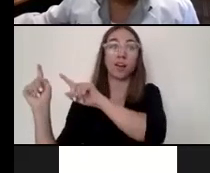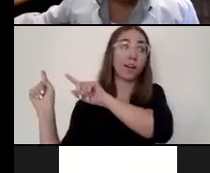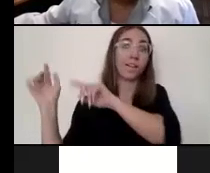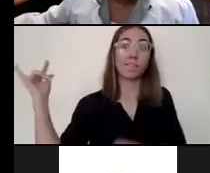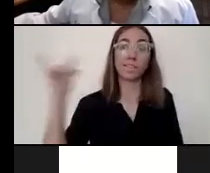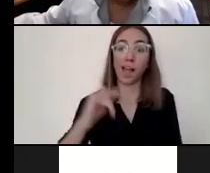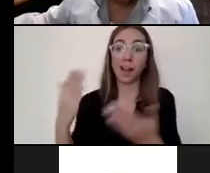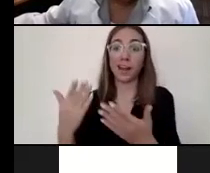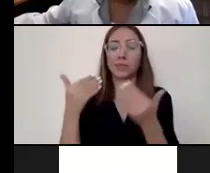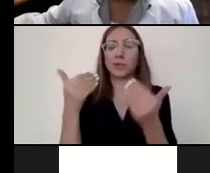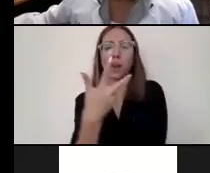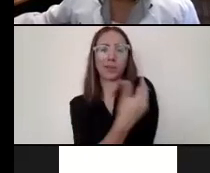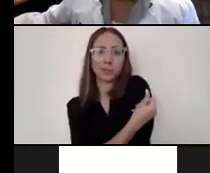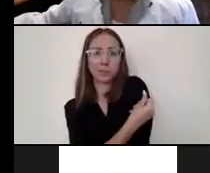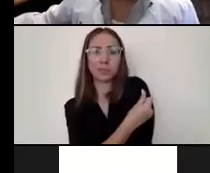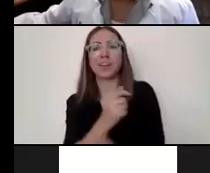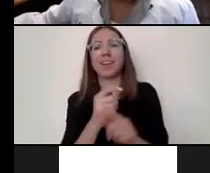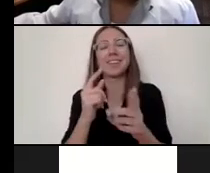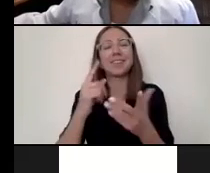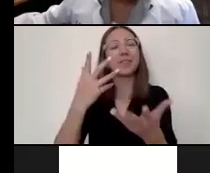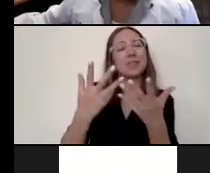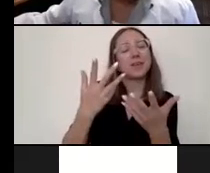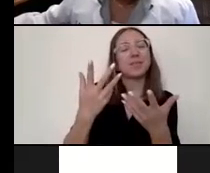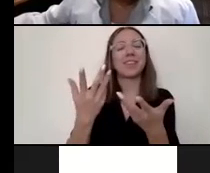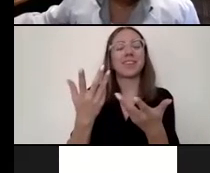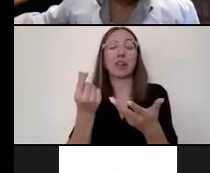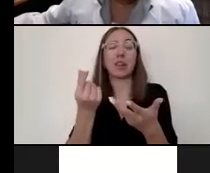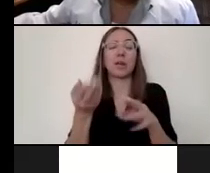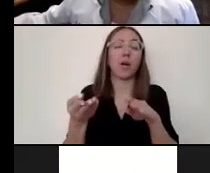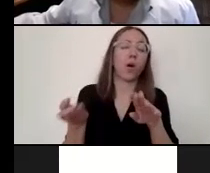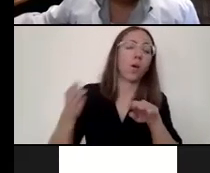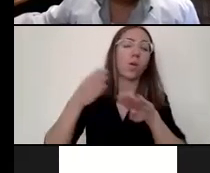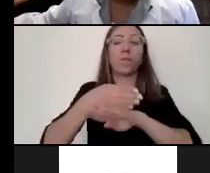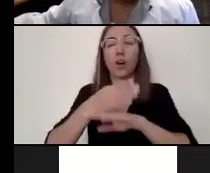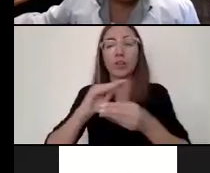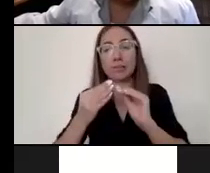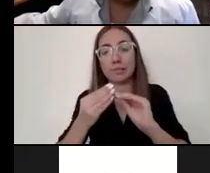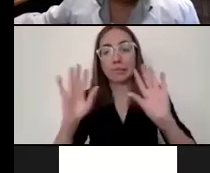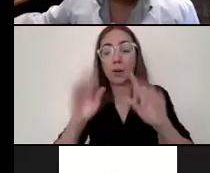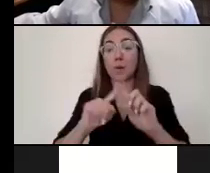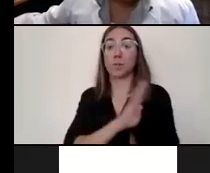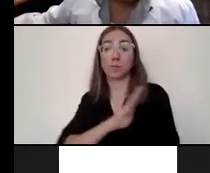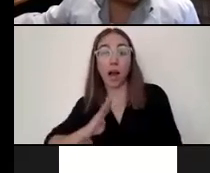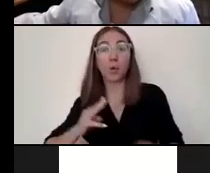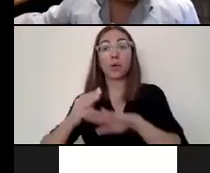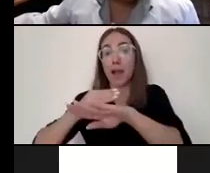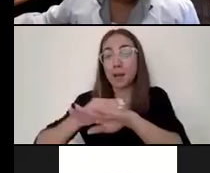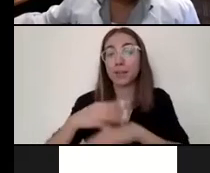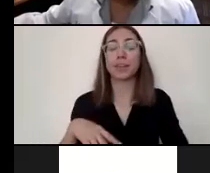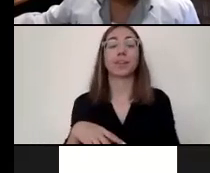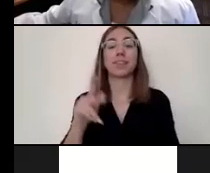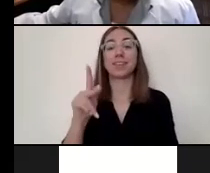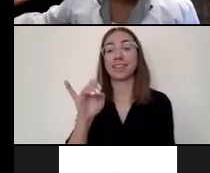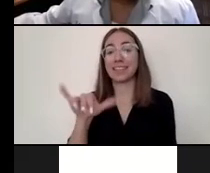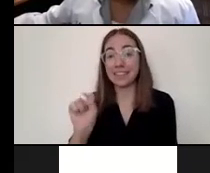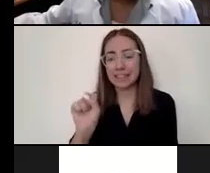is a slight overestimate because they're included in the people who get the vaccines. But in general, Broward, Miami-Dade, and the Keys, they're all